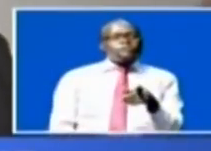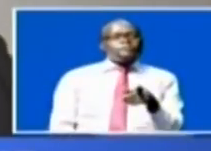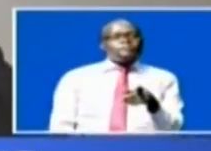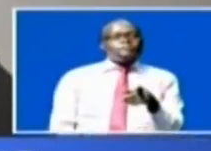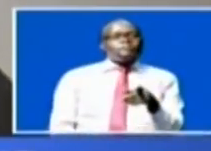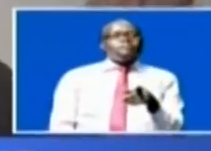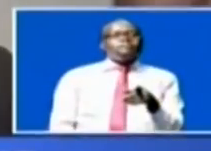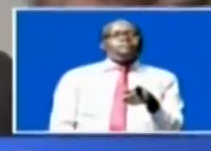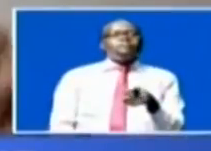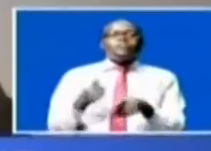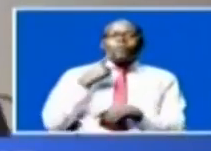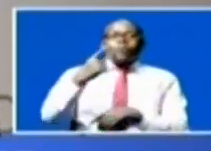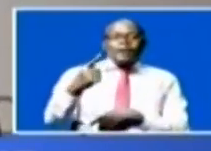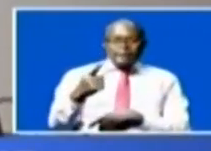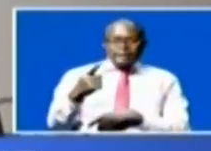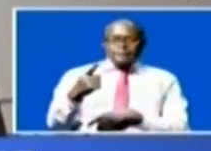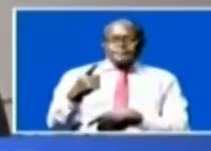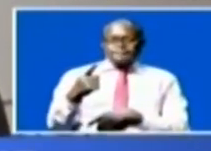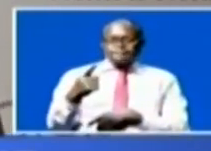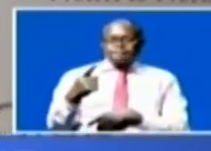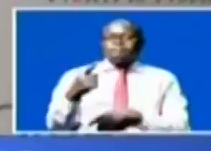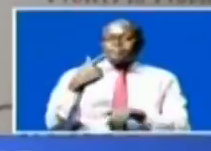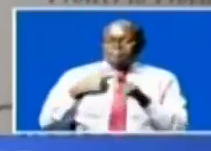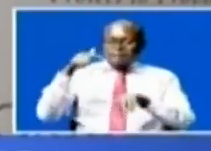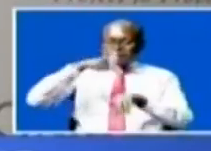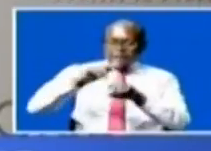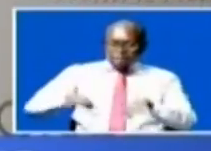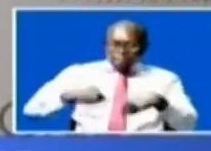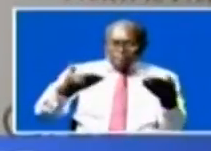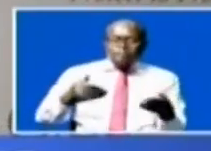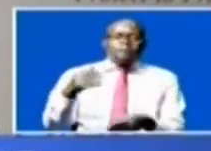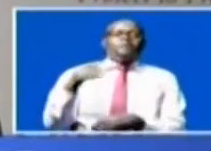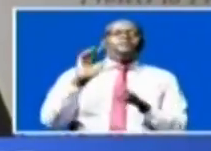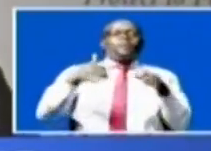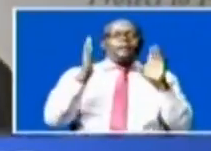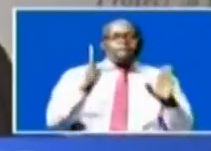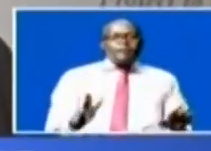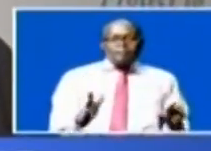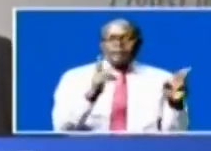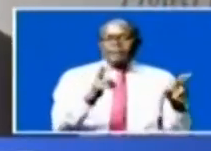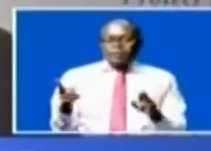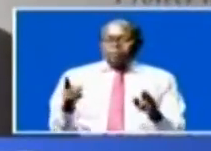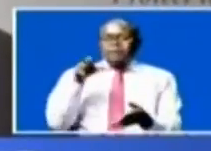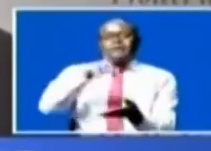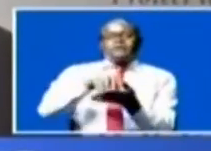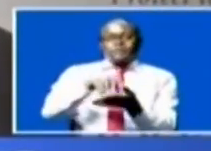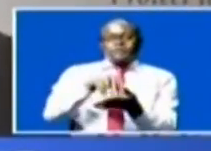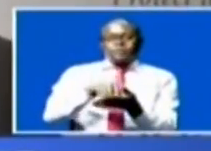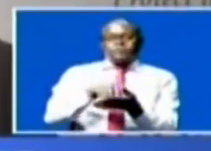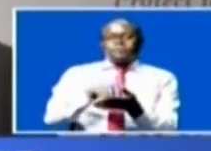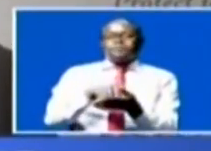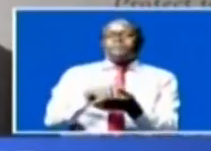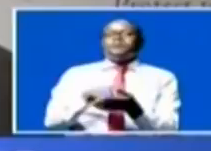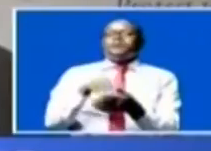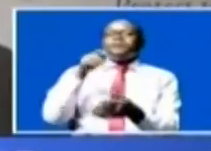a distributor, say 100 shillings, by the time it reaches the farmer, under ordinary situation, supposed to cost a